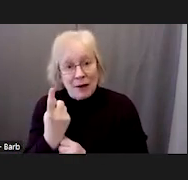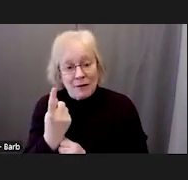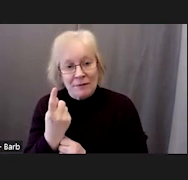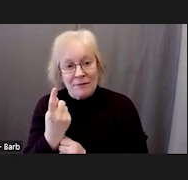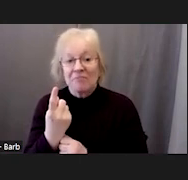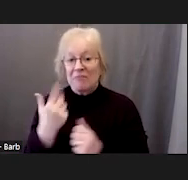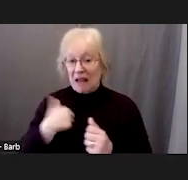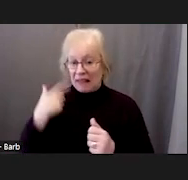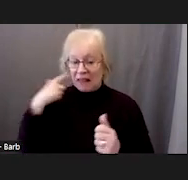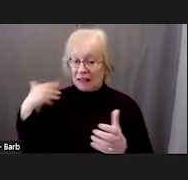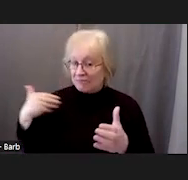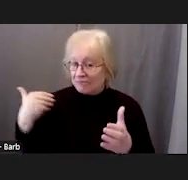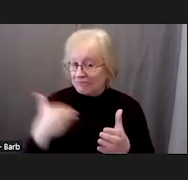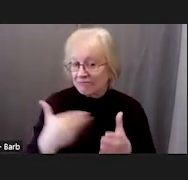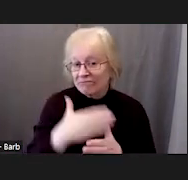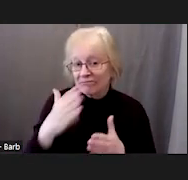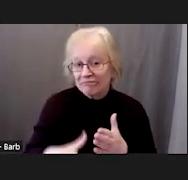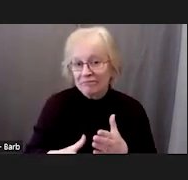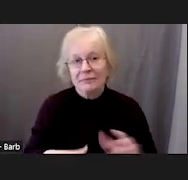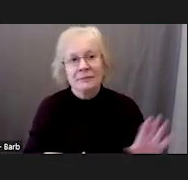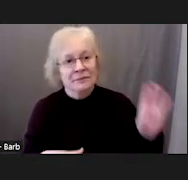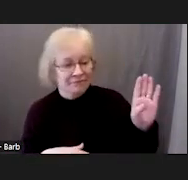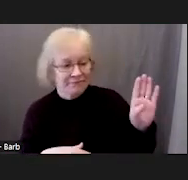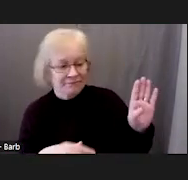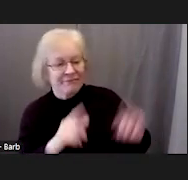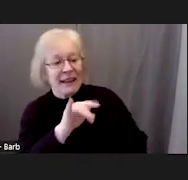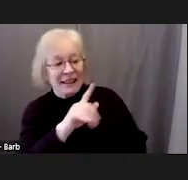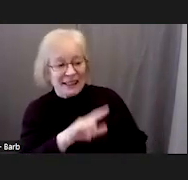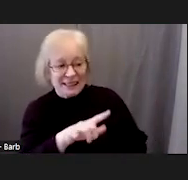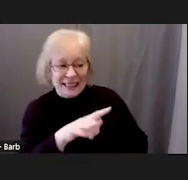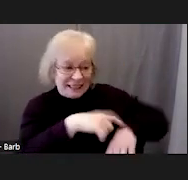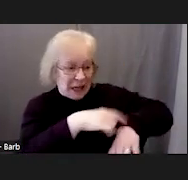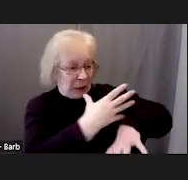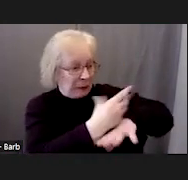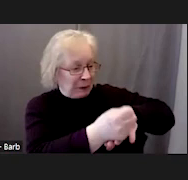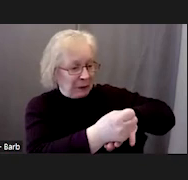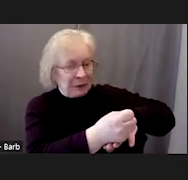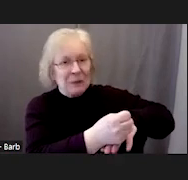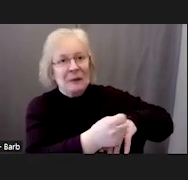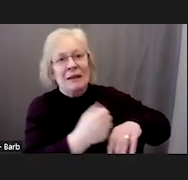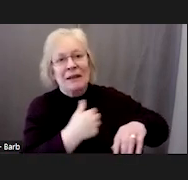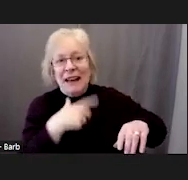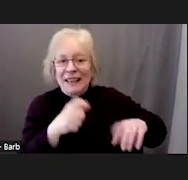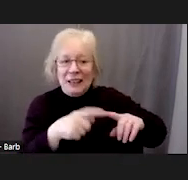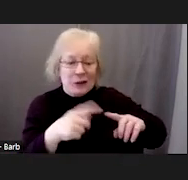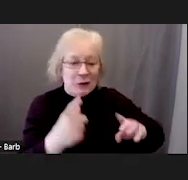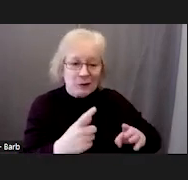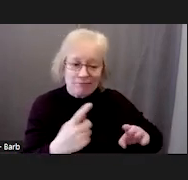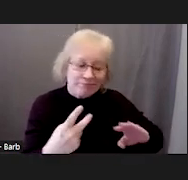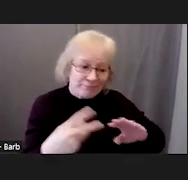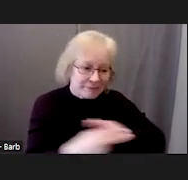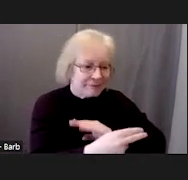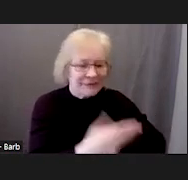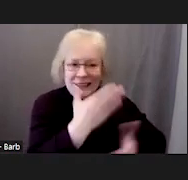us to the end. Yeah, Liz, I think we're out of time. Yeah. So I'm going to have to cut everyone off and